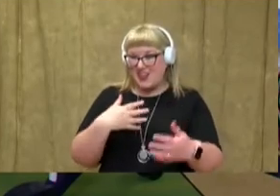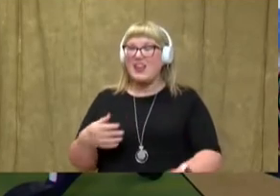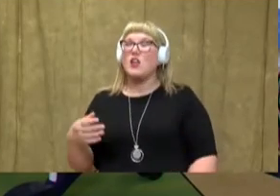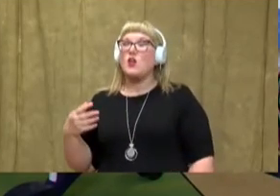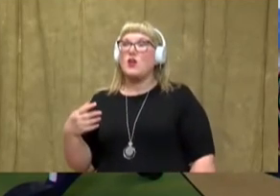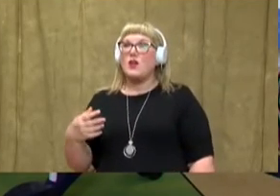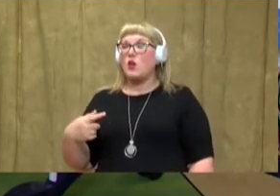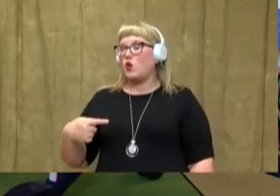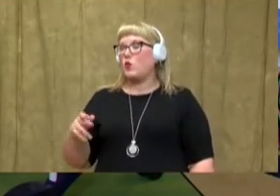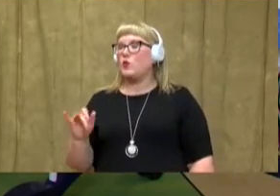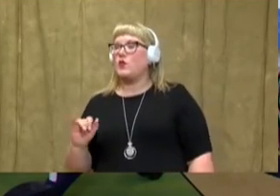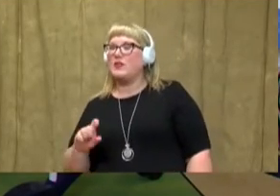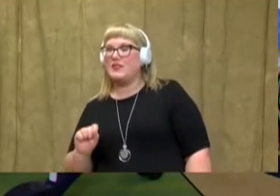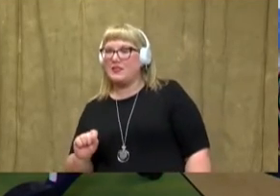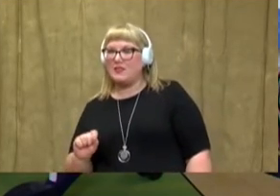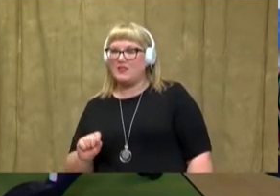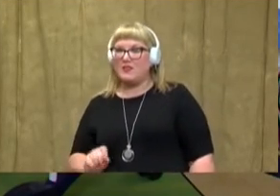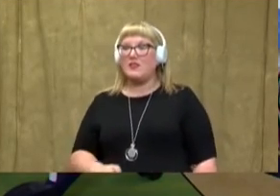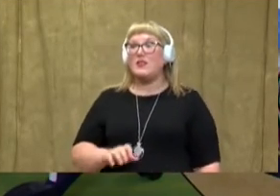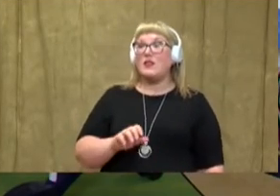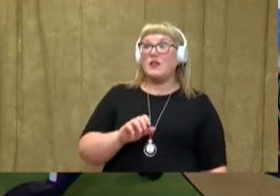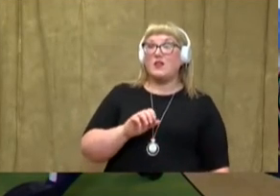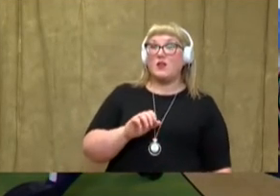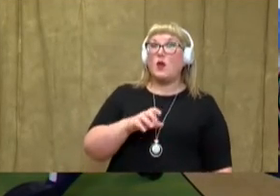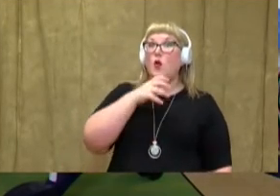gris is gray,